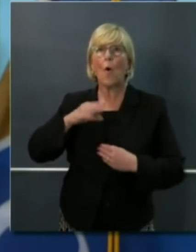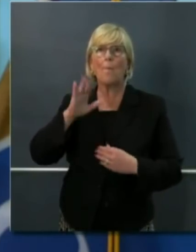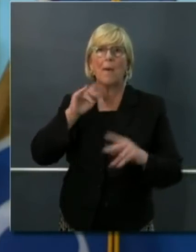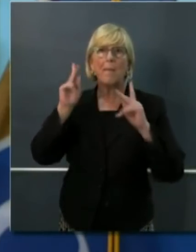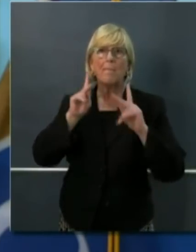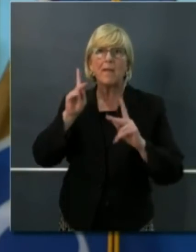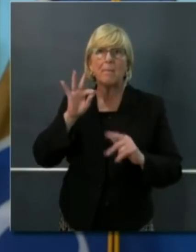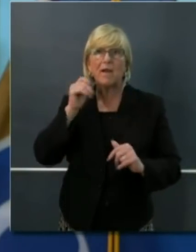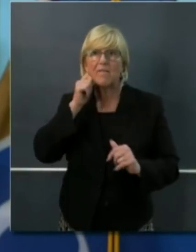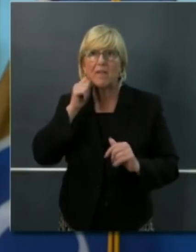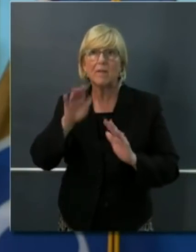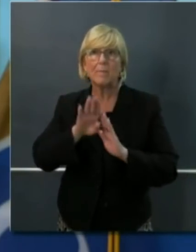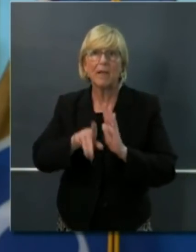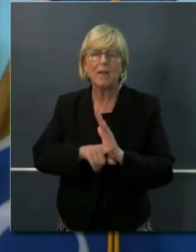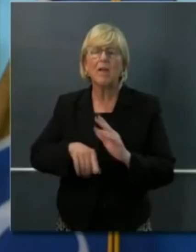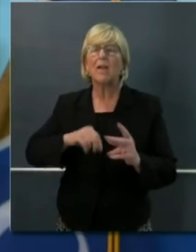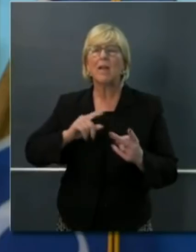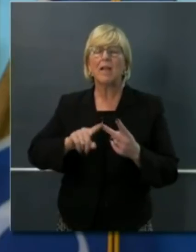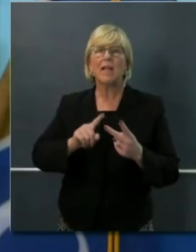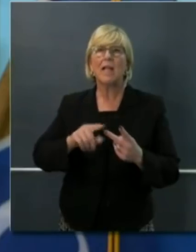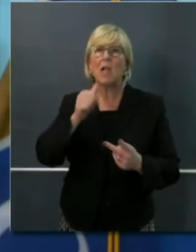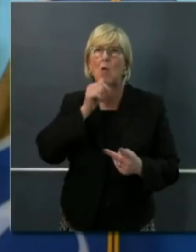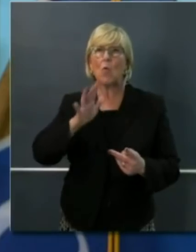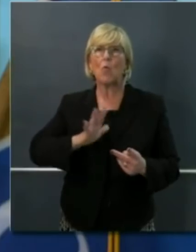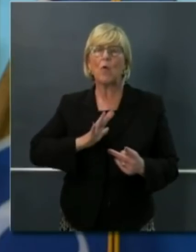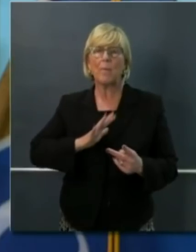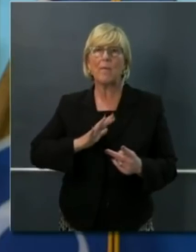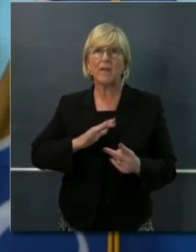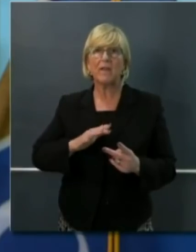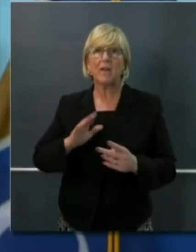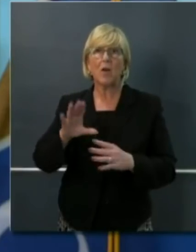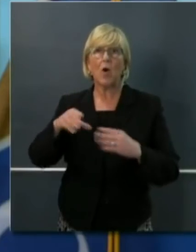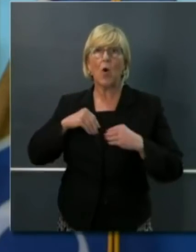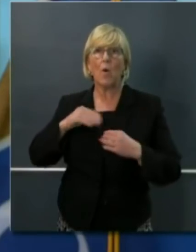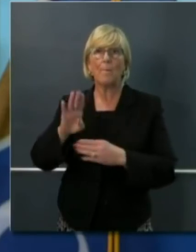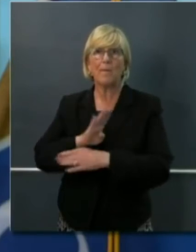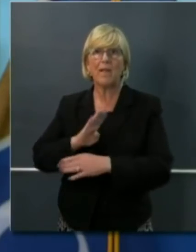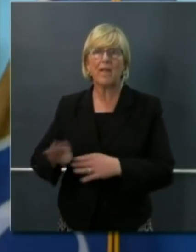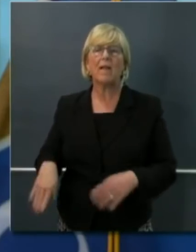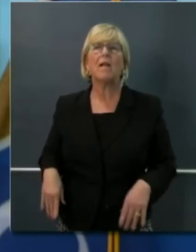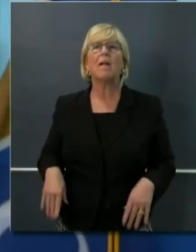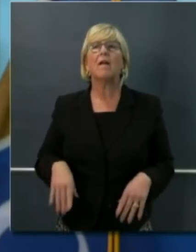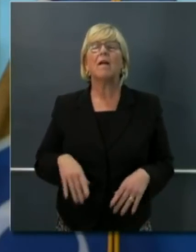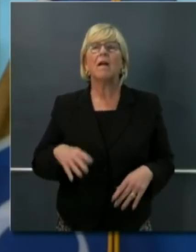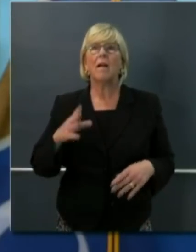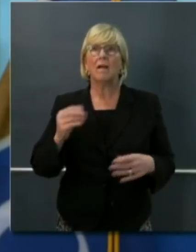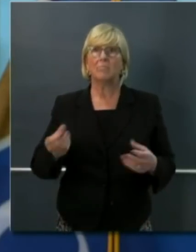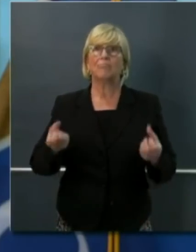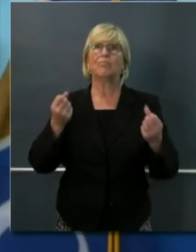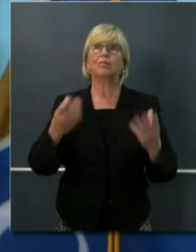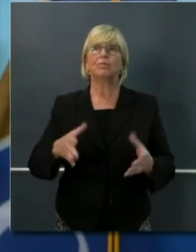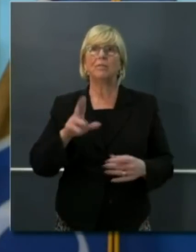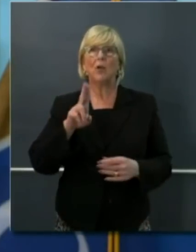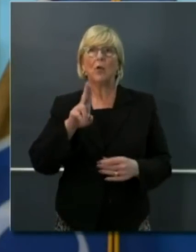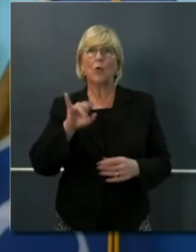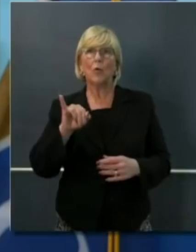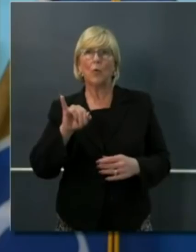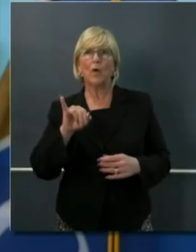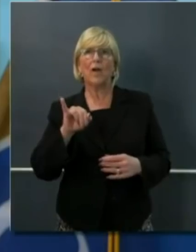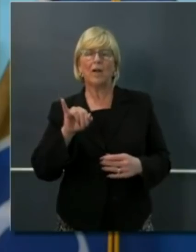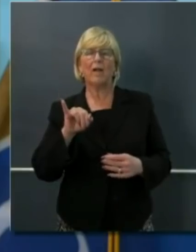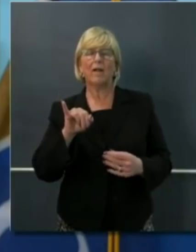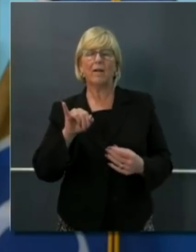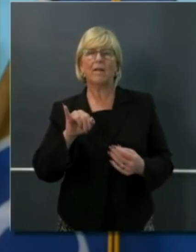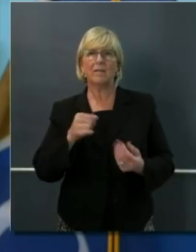week, $2 billion of UI claims were dispersed just in 1 week in the state of California to help support the